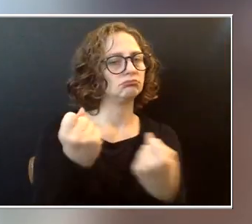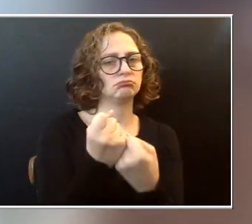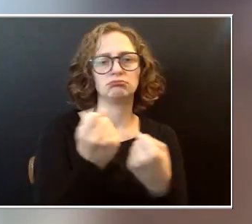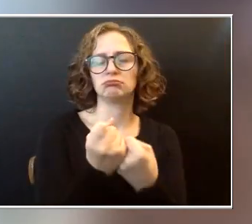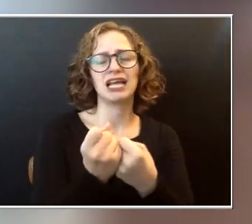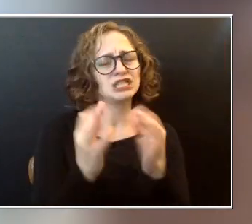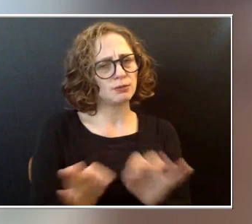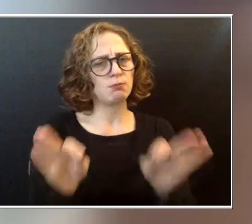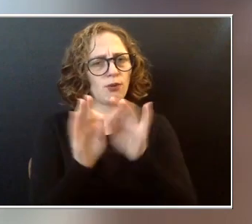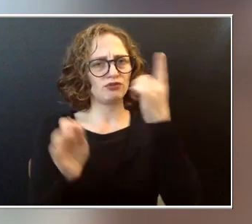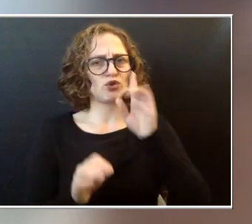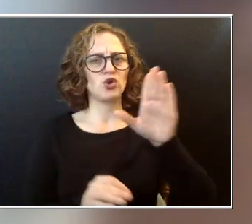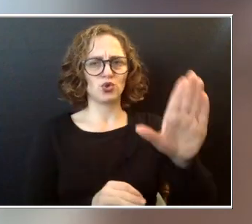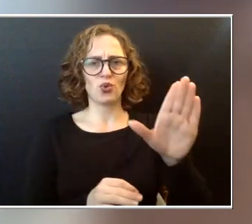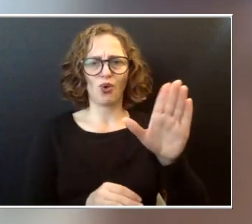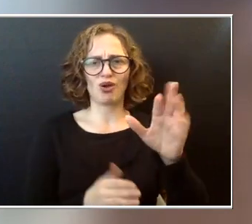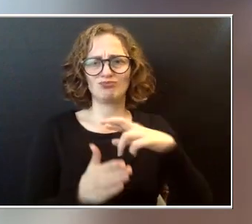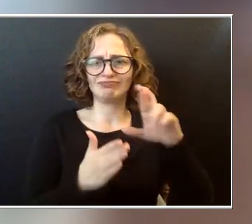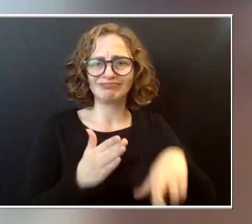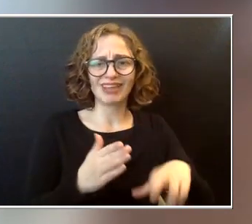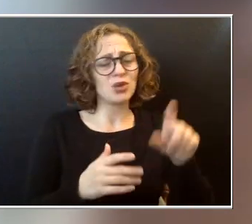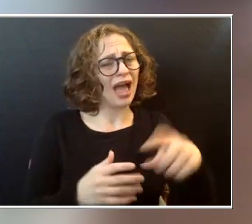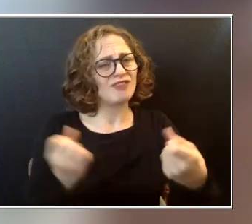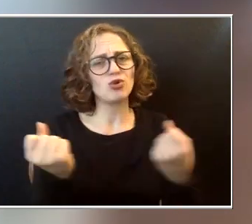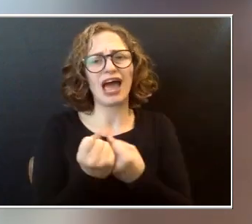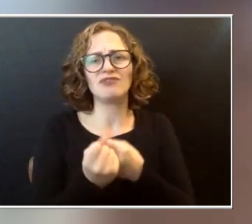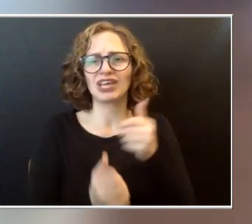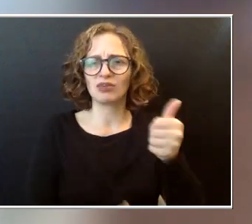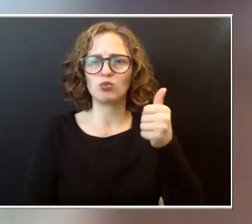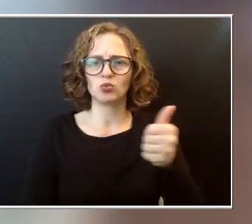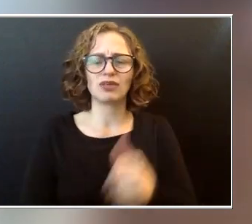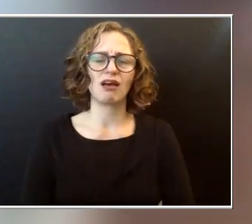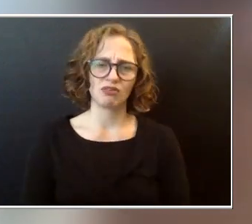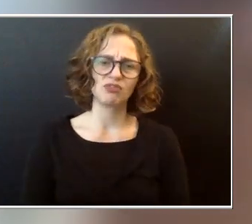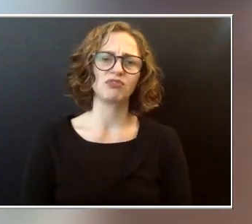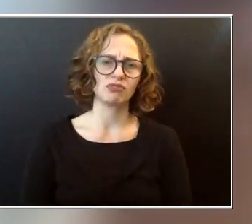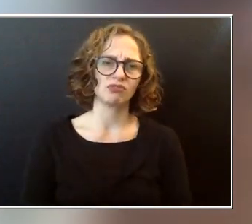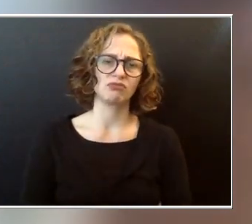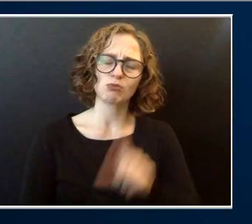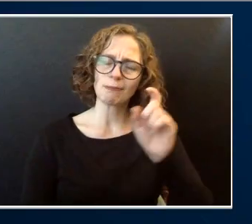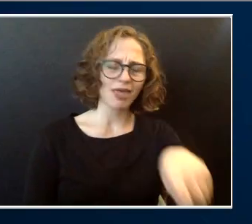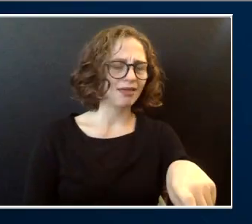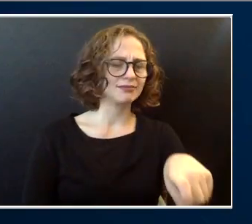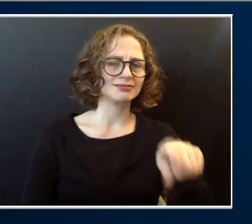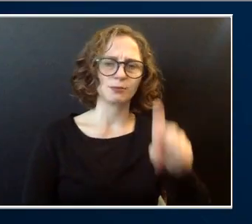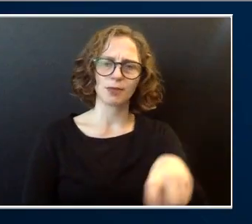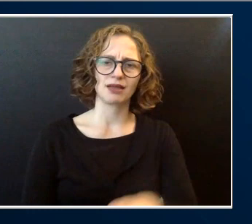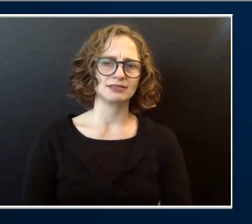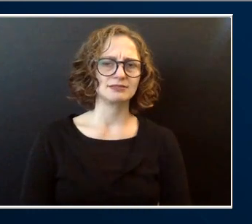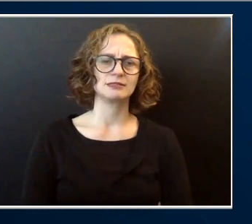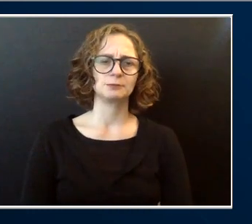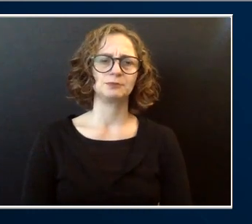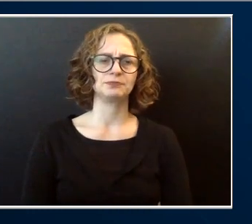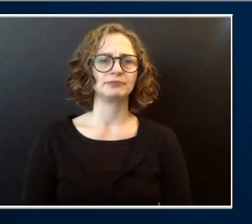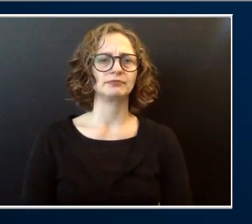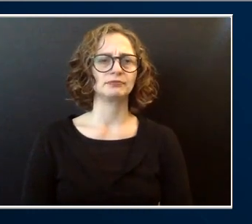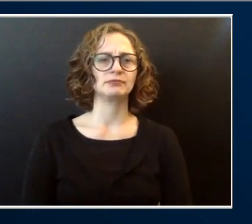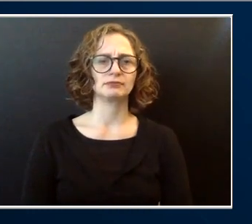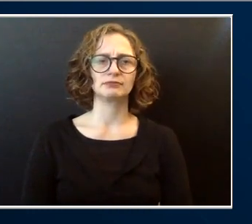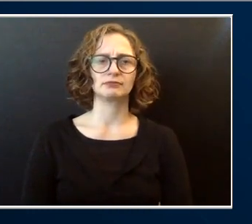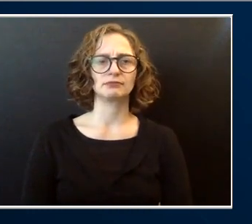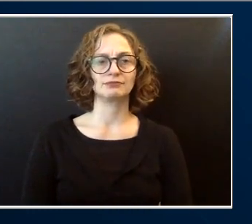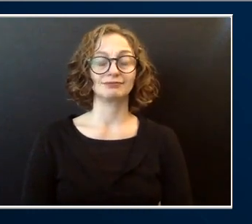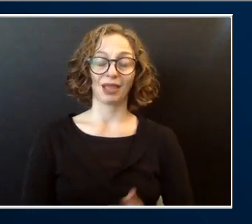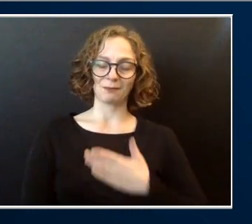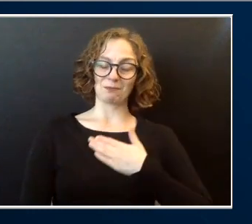And be advocates for yourself. That's what I tell my patients, be advocates for yourself. I think that's right. You know, in my world, I'll see patients, if